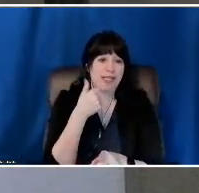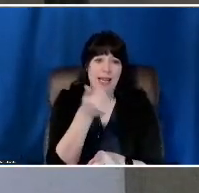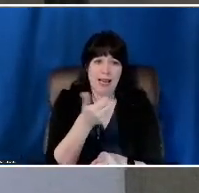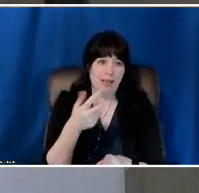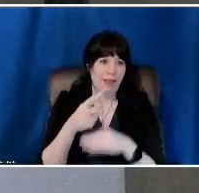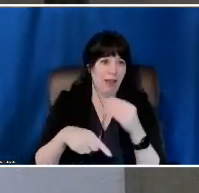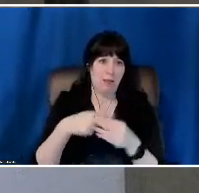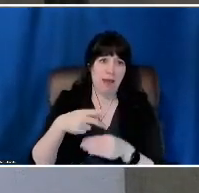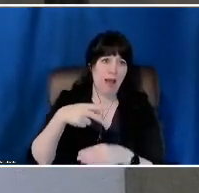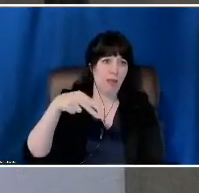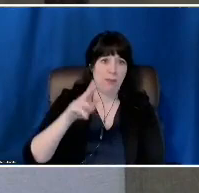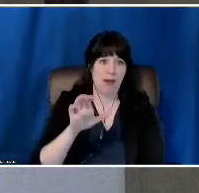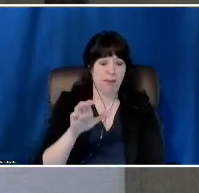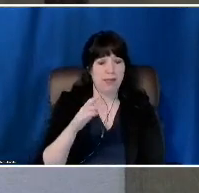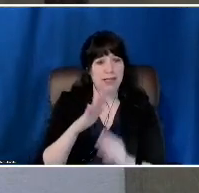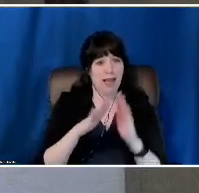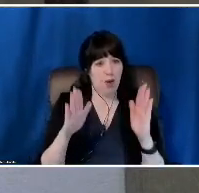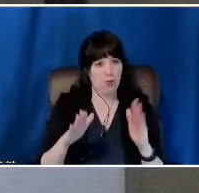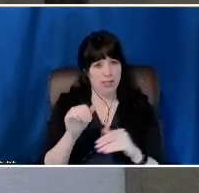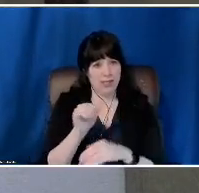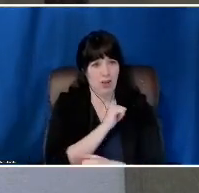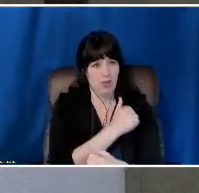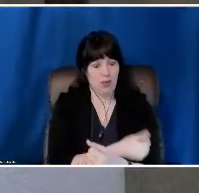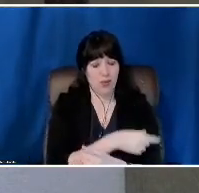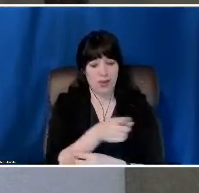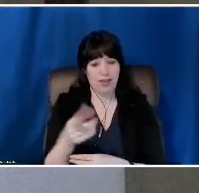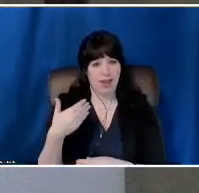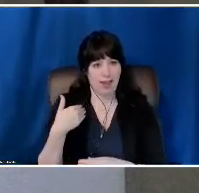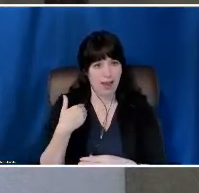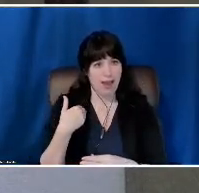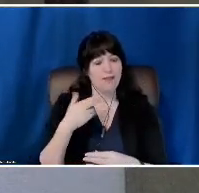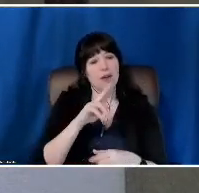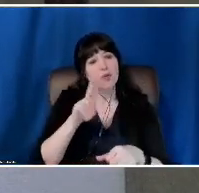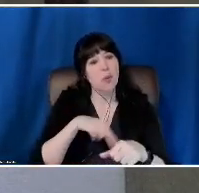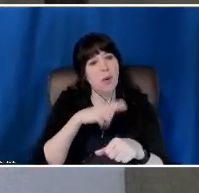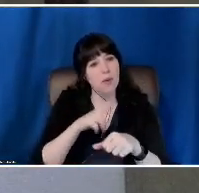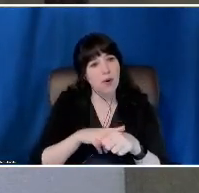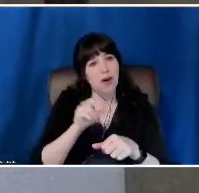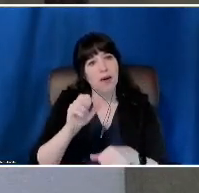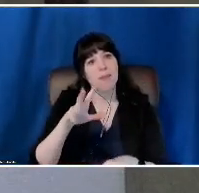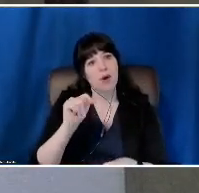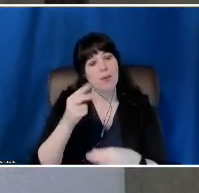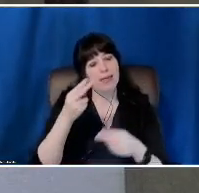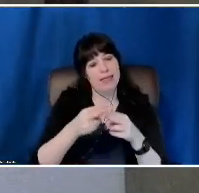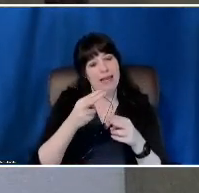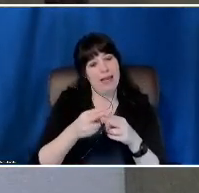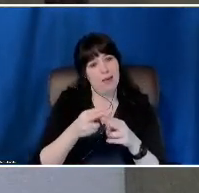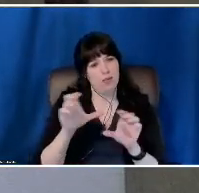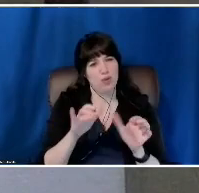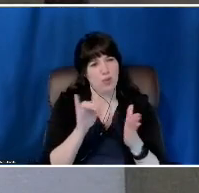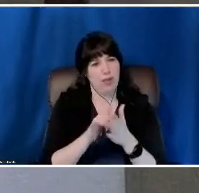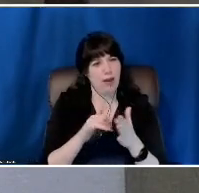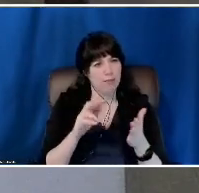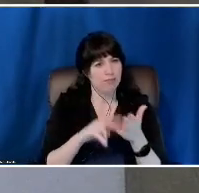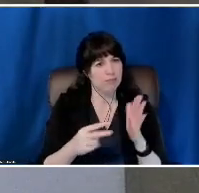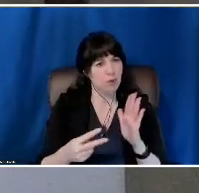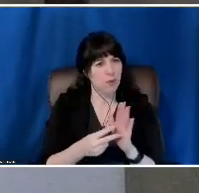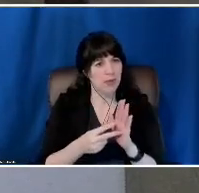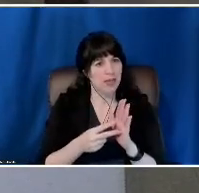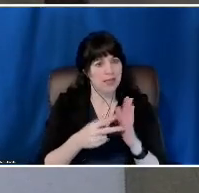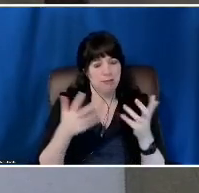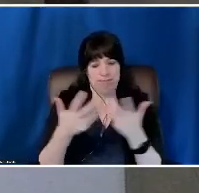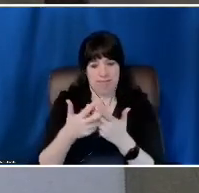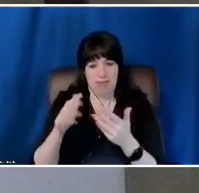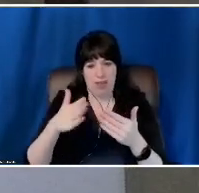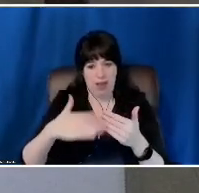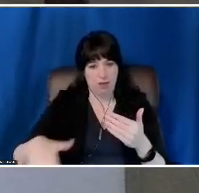authority. They simply have a normal apartment name. We do that on purpose to blend in with the community and let those that live there be a part